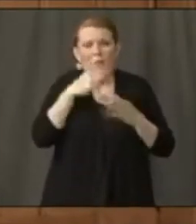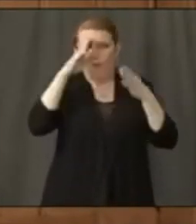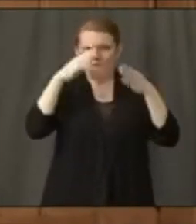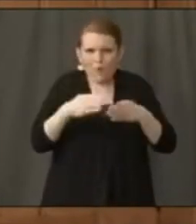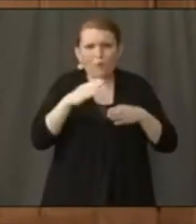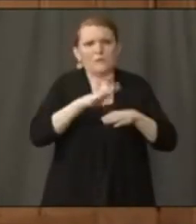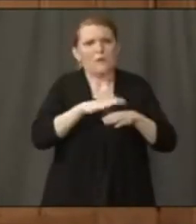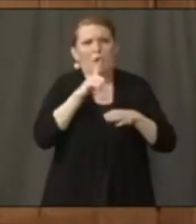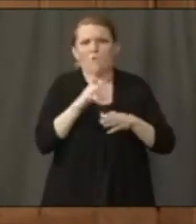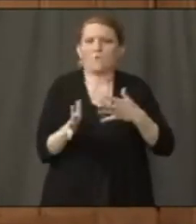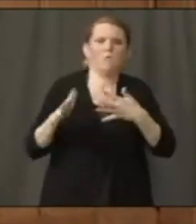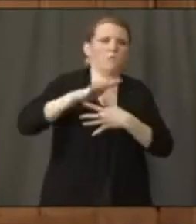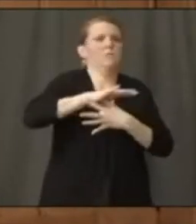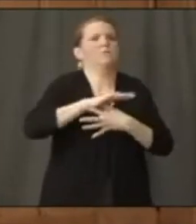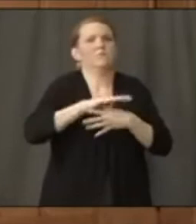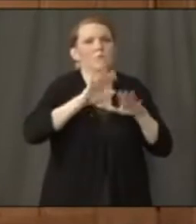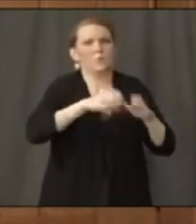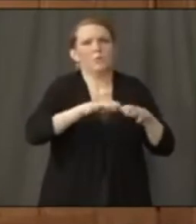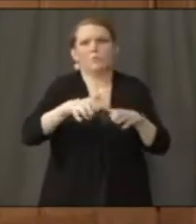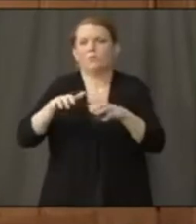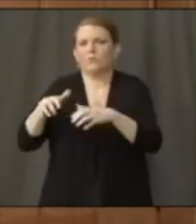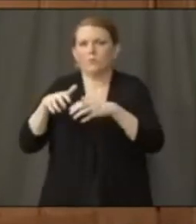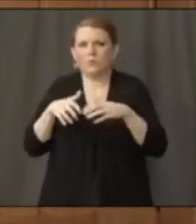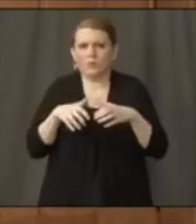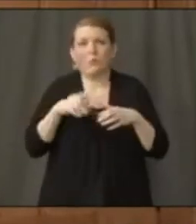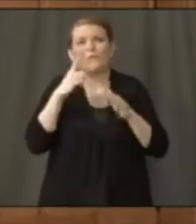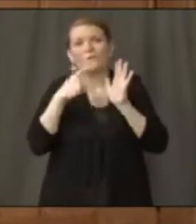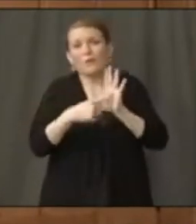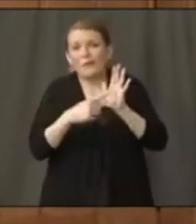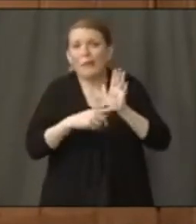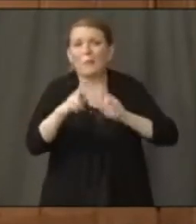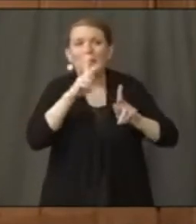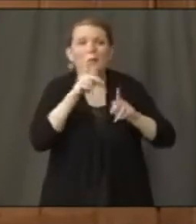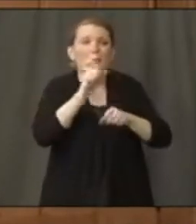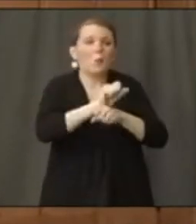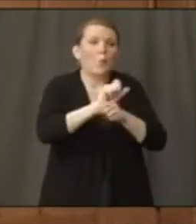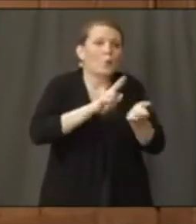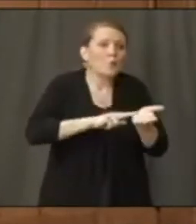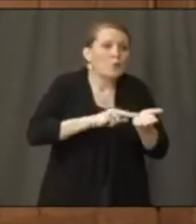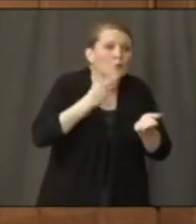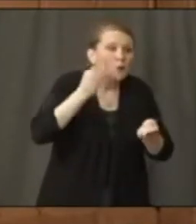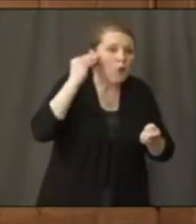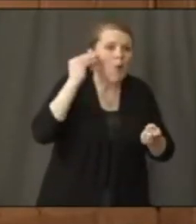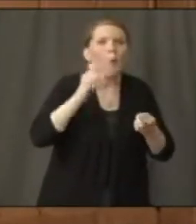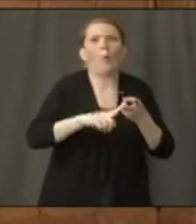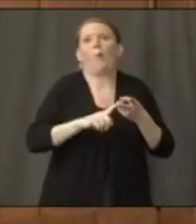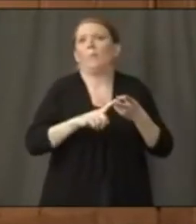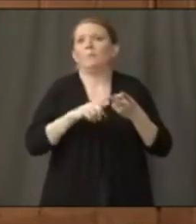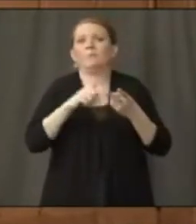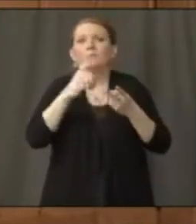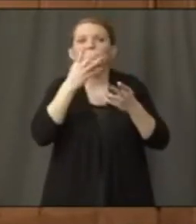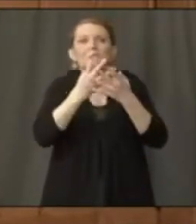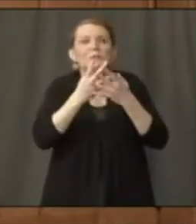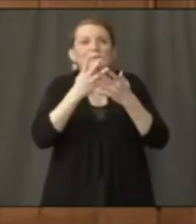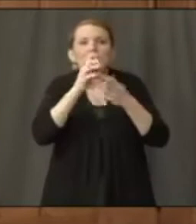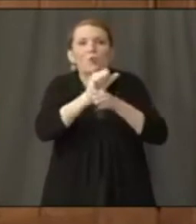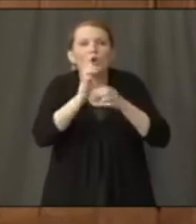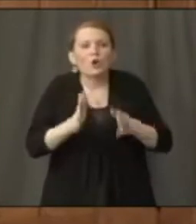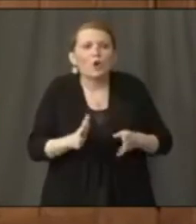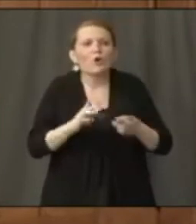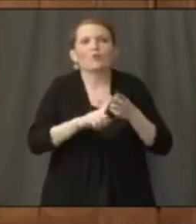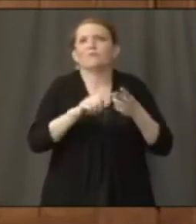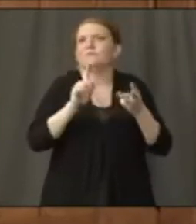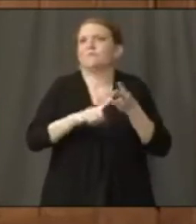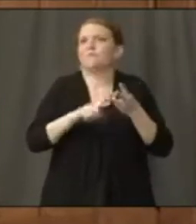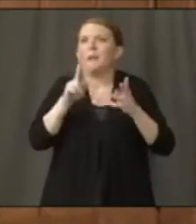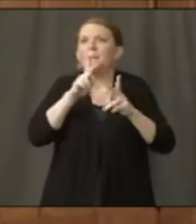home residents, in our corrections facilities, first responders, healthcare workers, and people in at-risk communities in some of